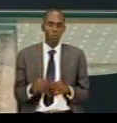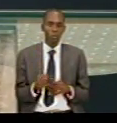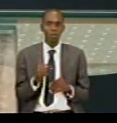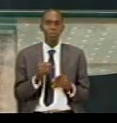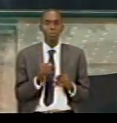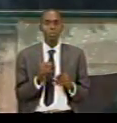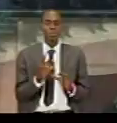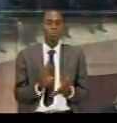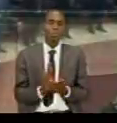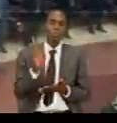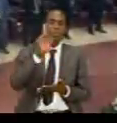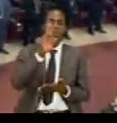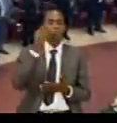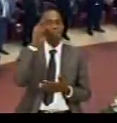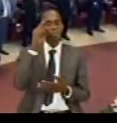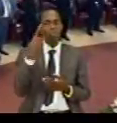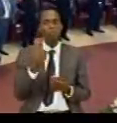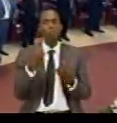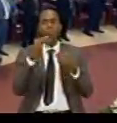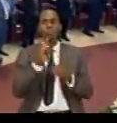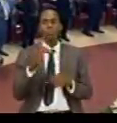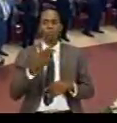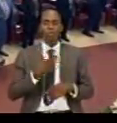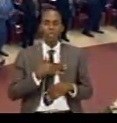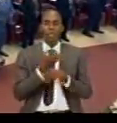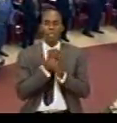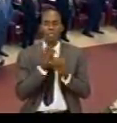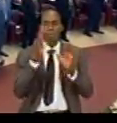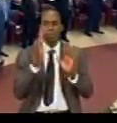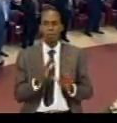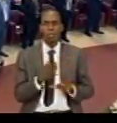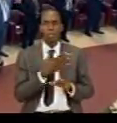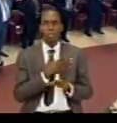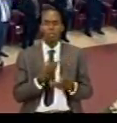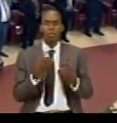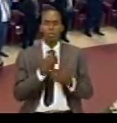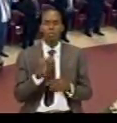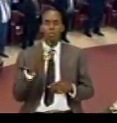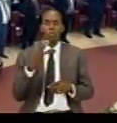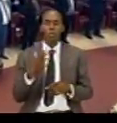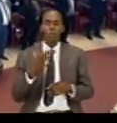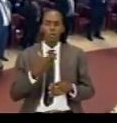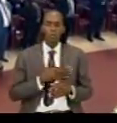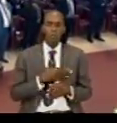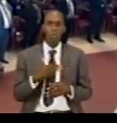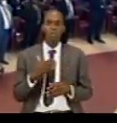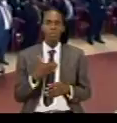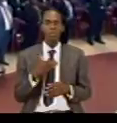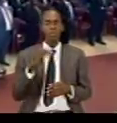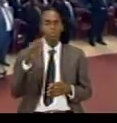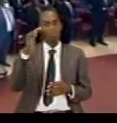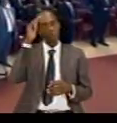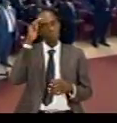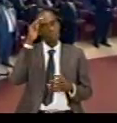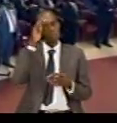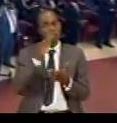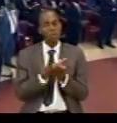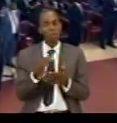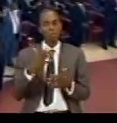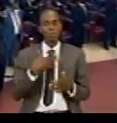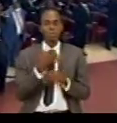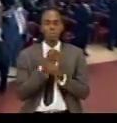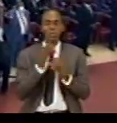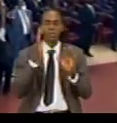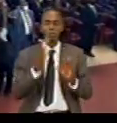the coming of my Savior and the coming of my bridegroom. I need grace. I need